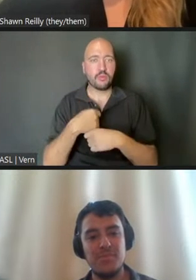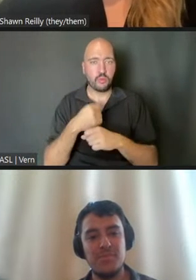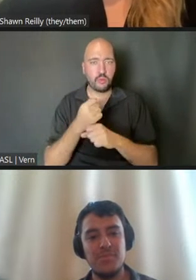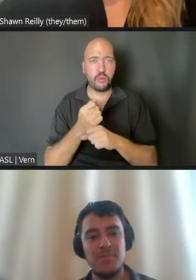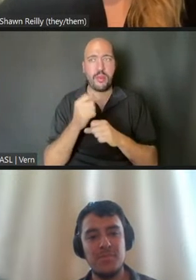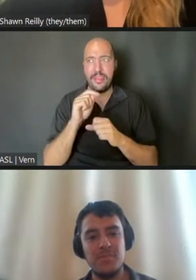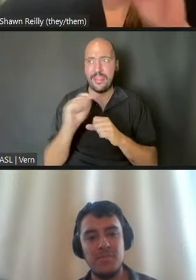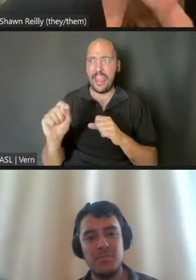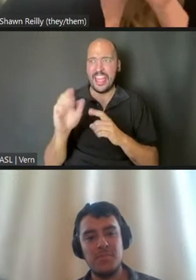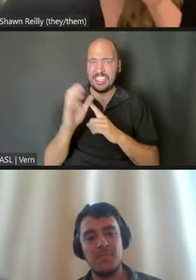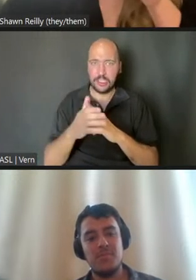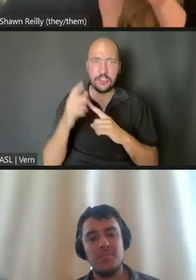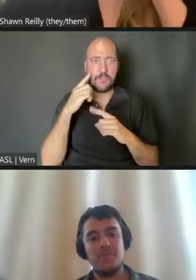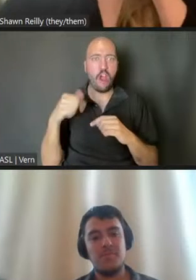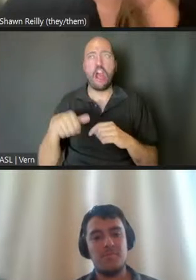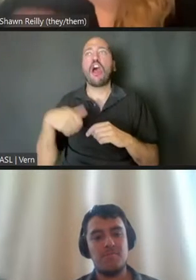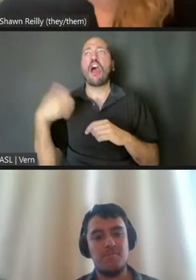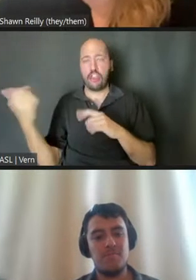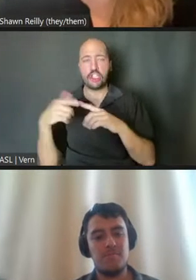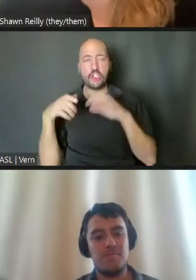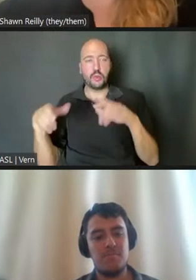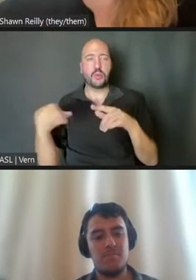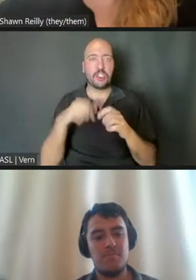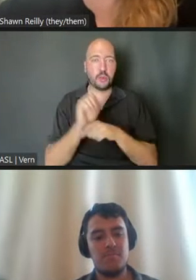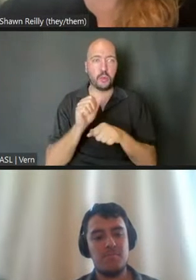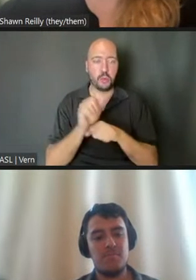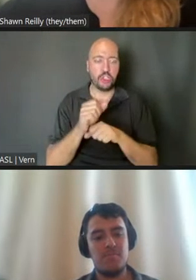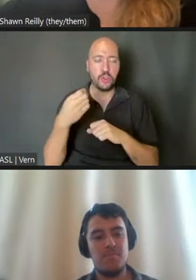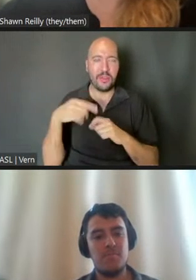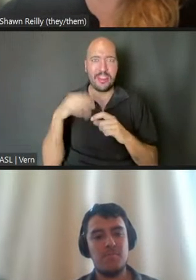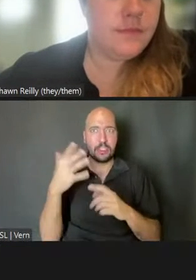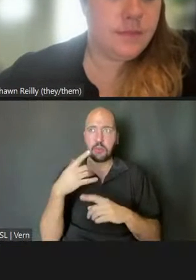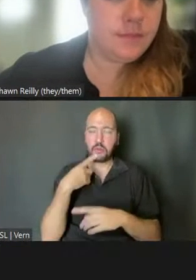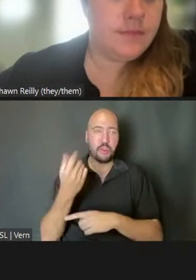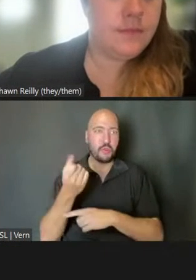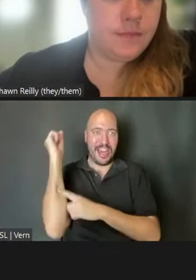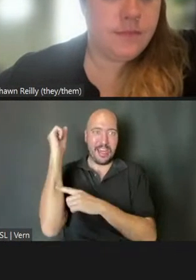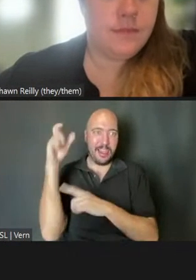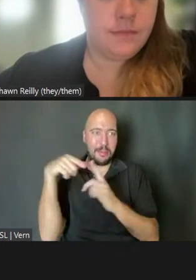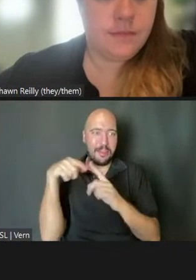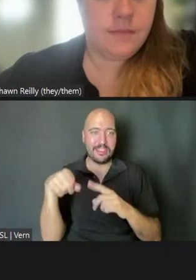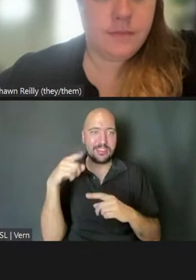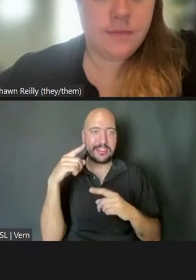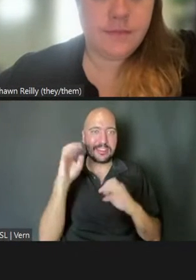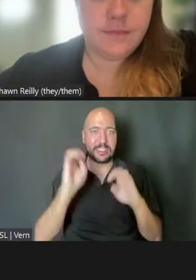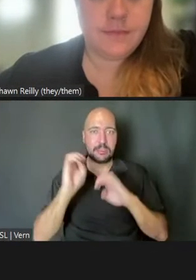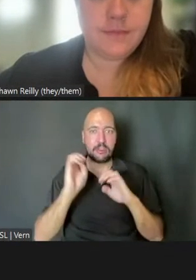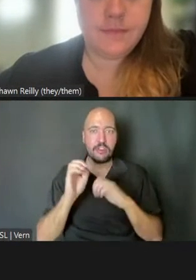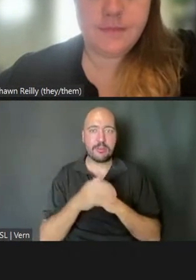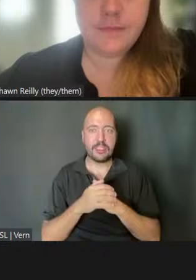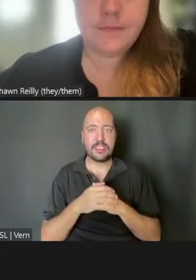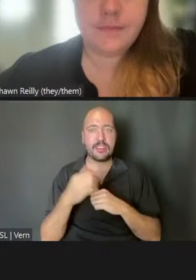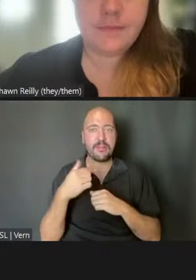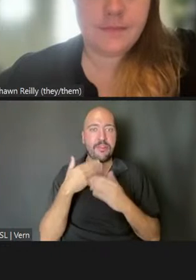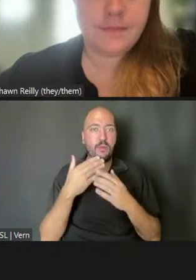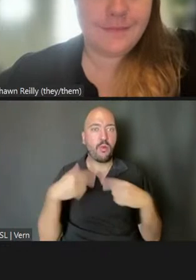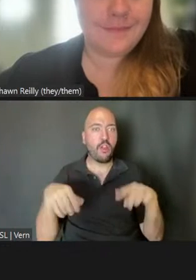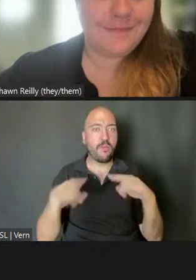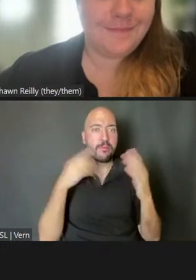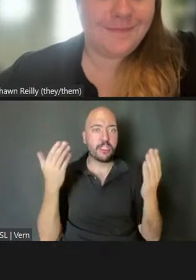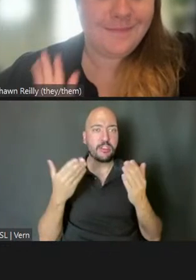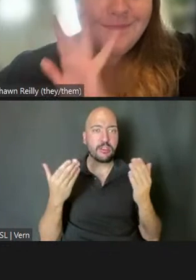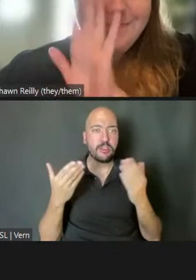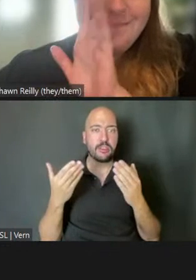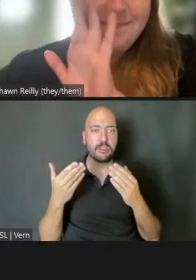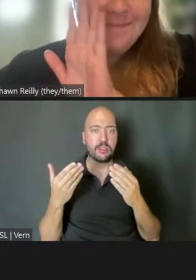the conditions for others to do this work. And that's what's radical about this experiment. I thank you all for being